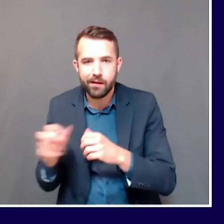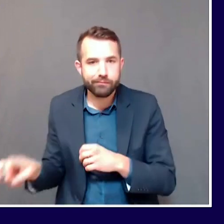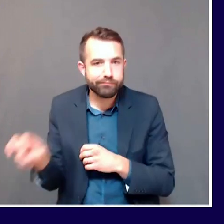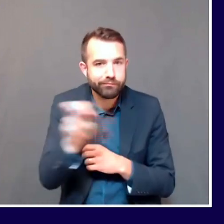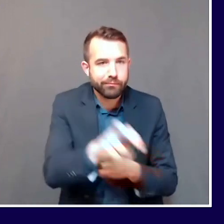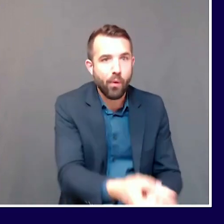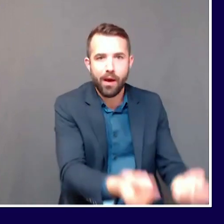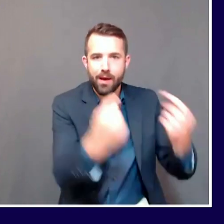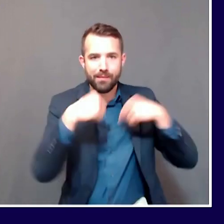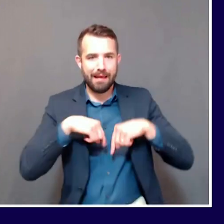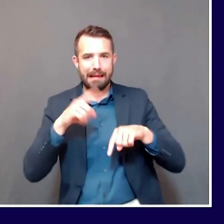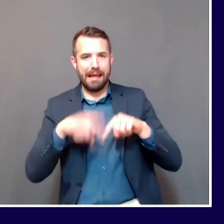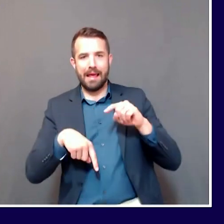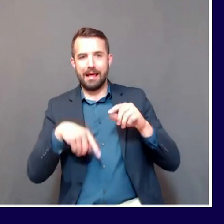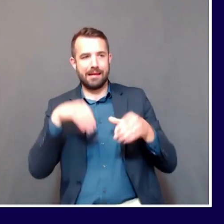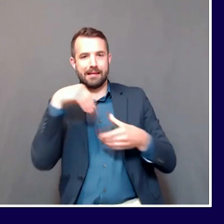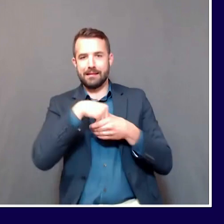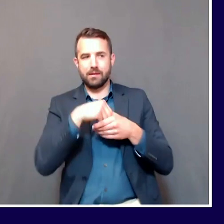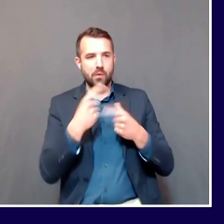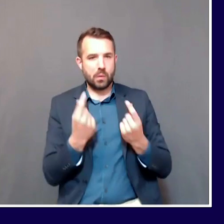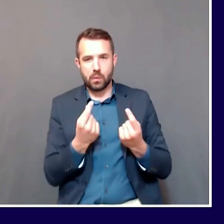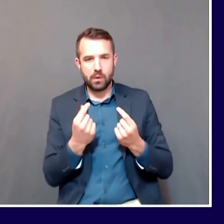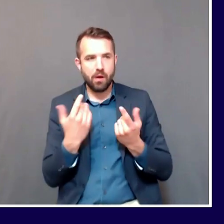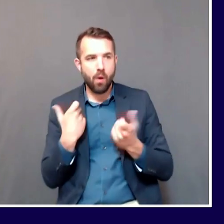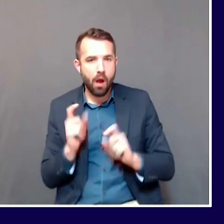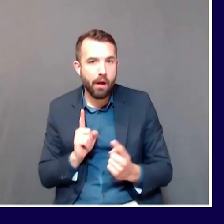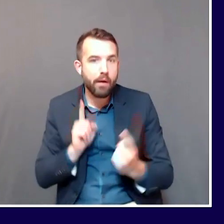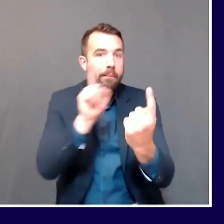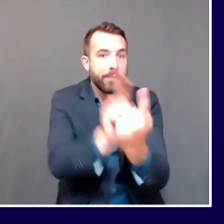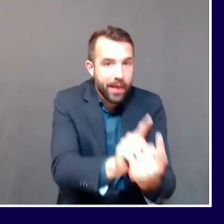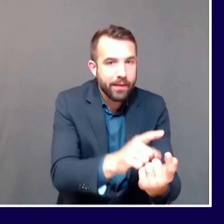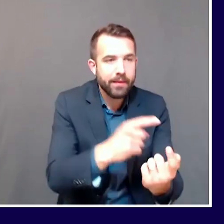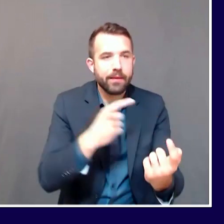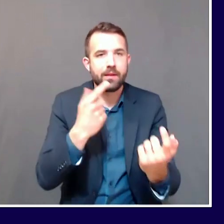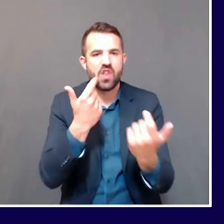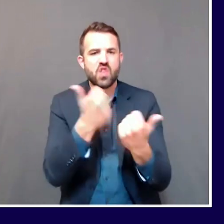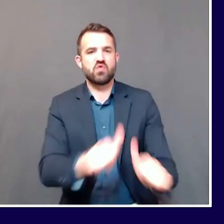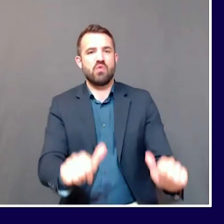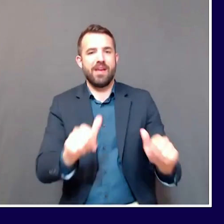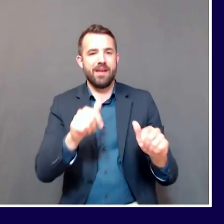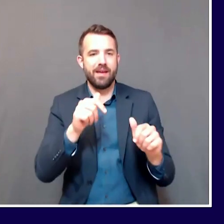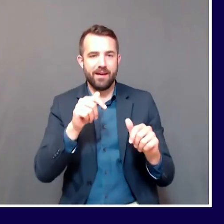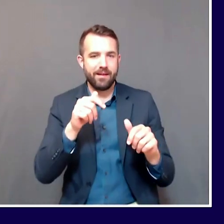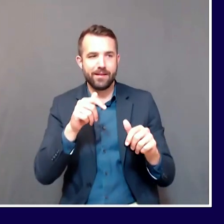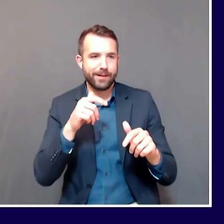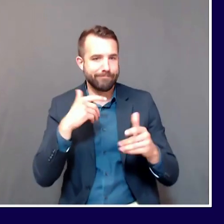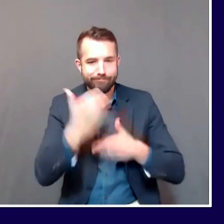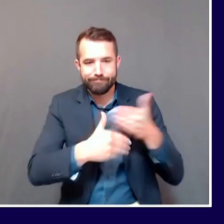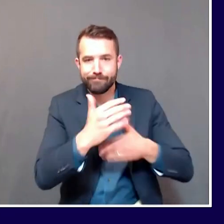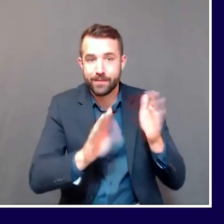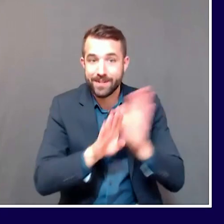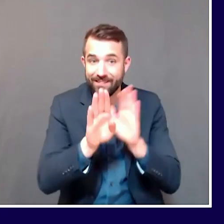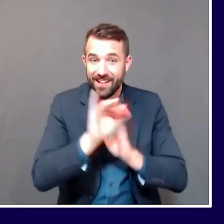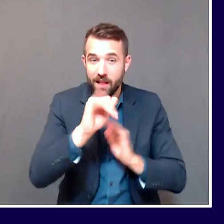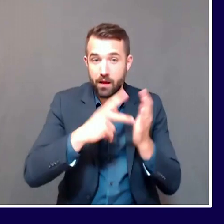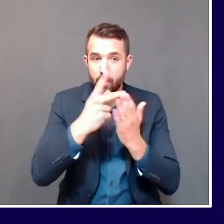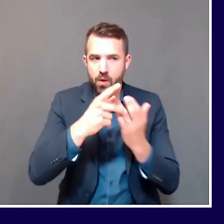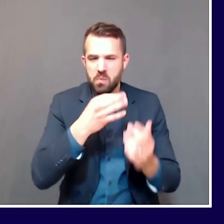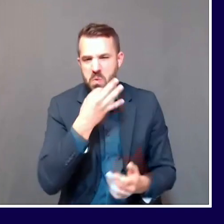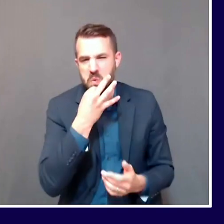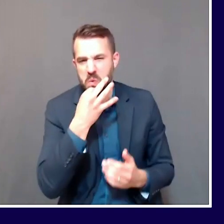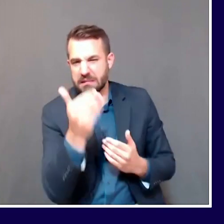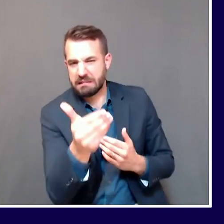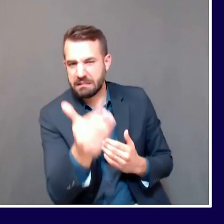plan that we're working on right now, hoping to be able to have more to say about it soon. And I might just add that we do have a chief child